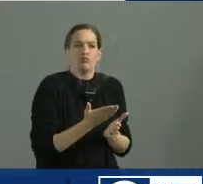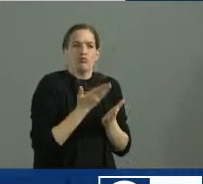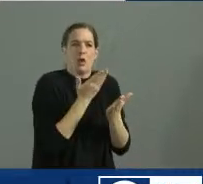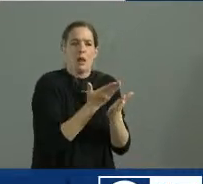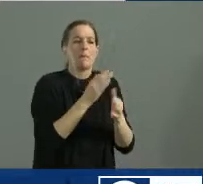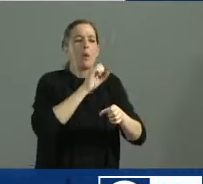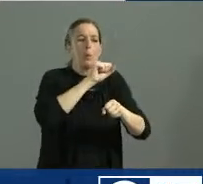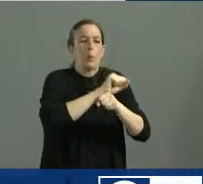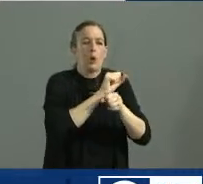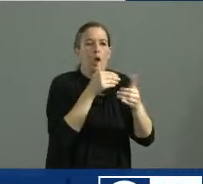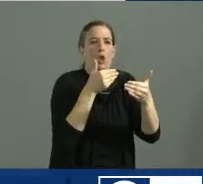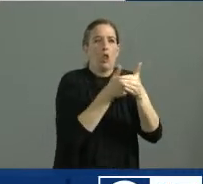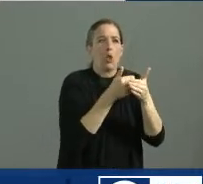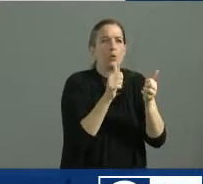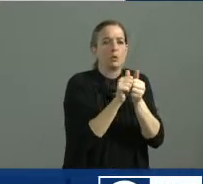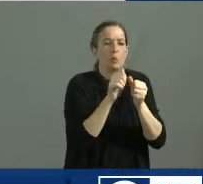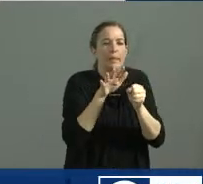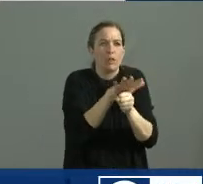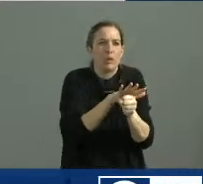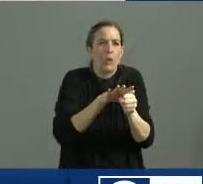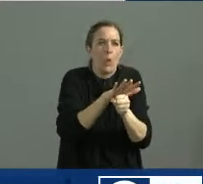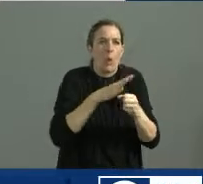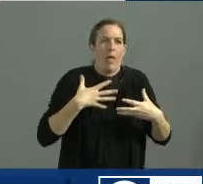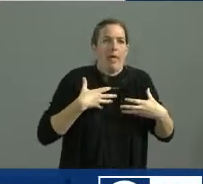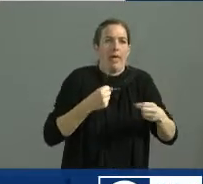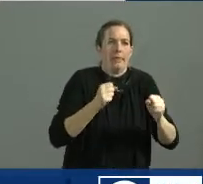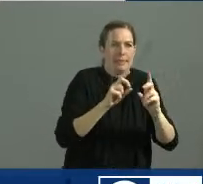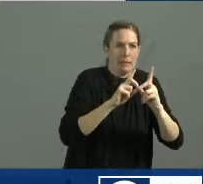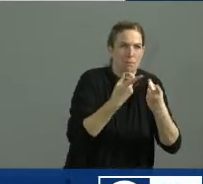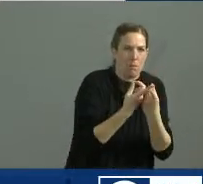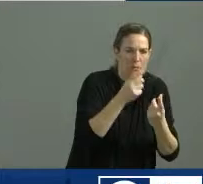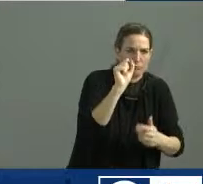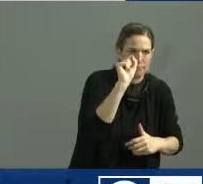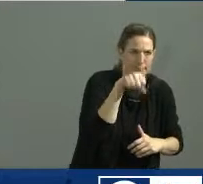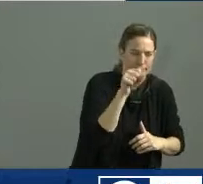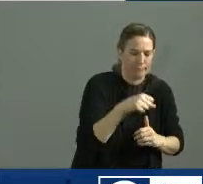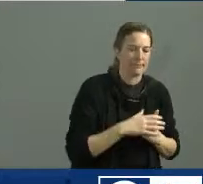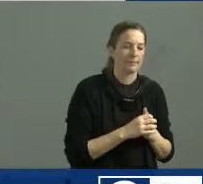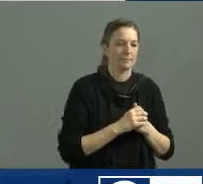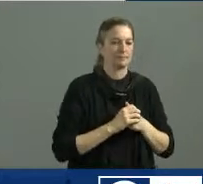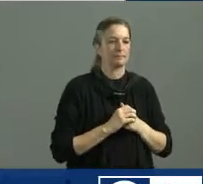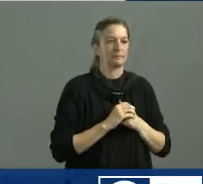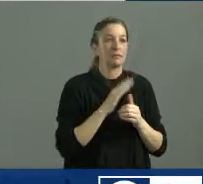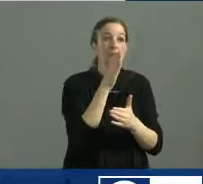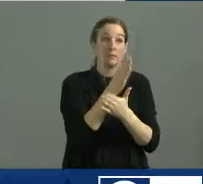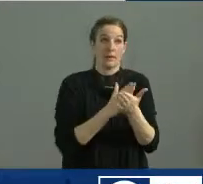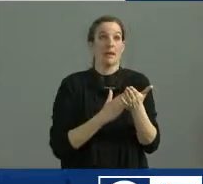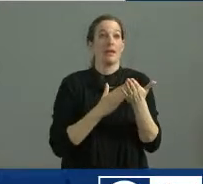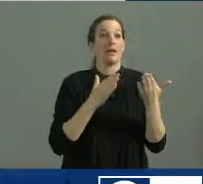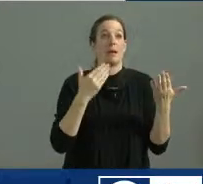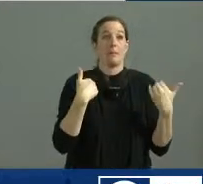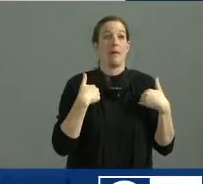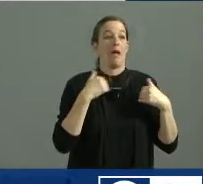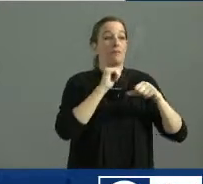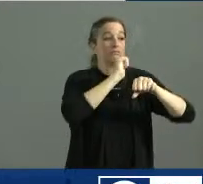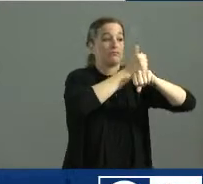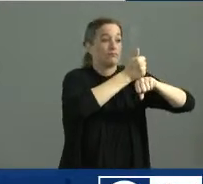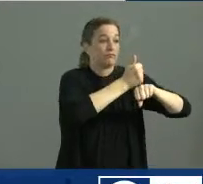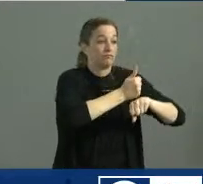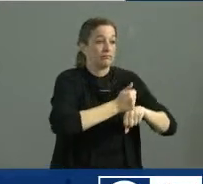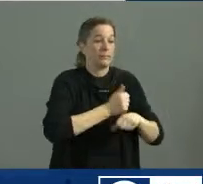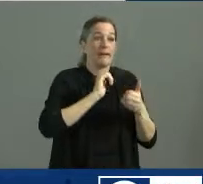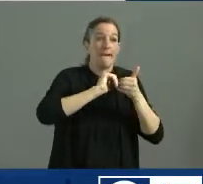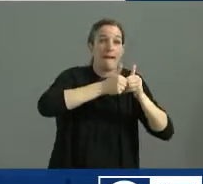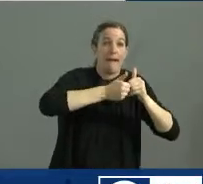put very, very good mechanisms into place to prevent the spread, or have asked people not to return if they did any kind